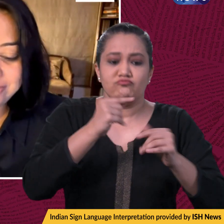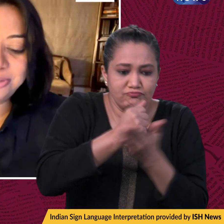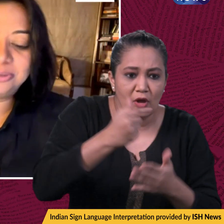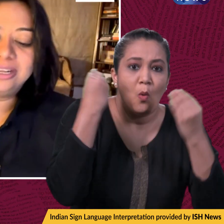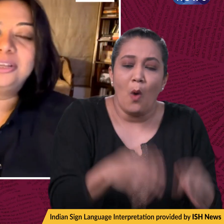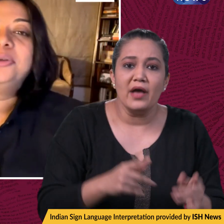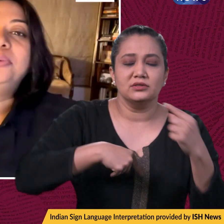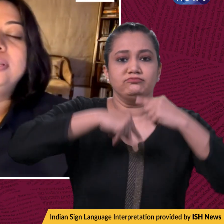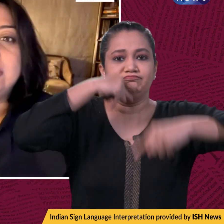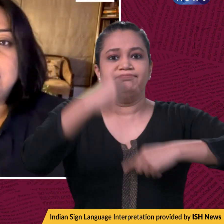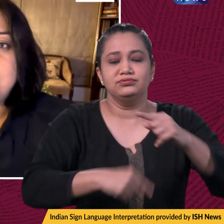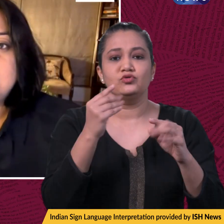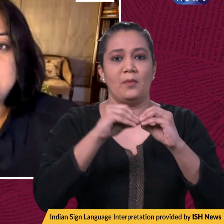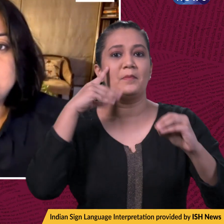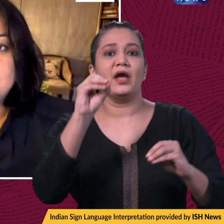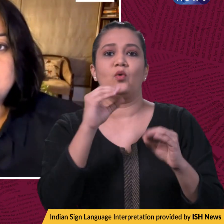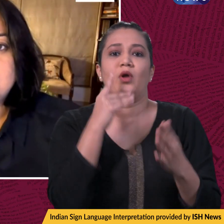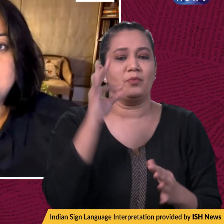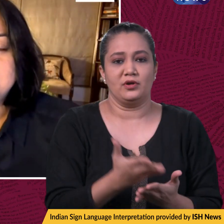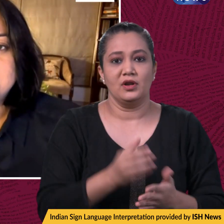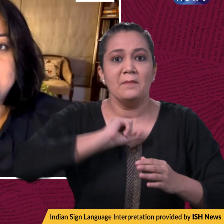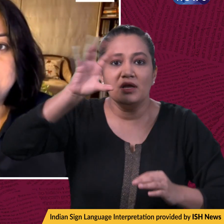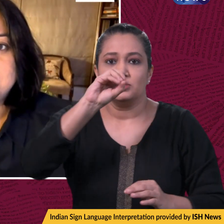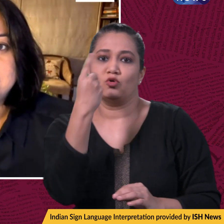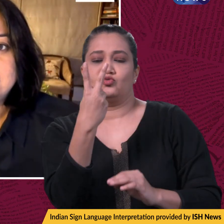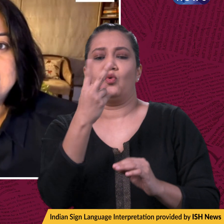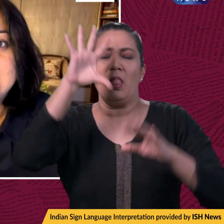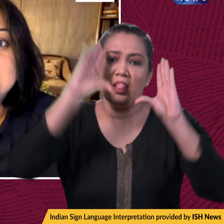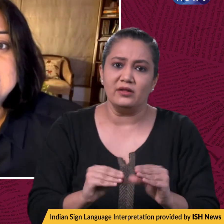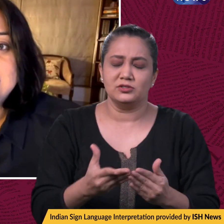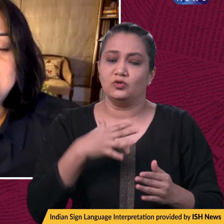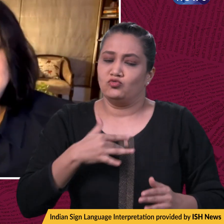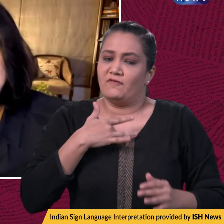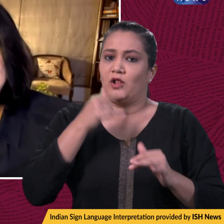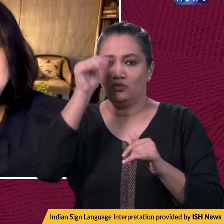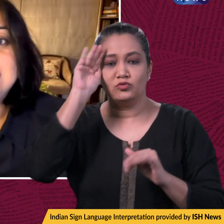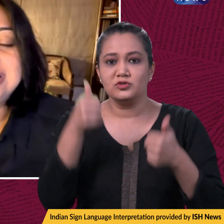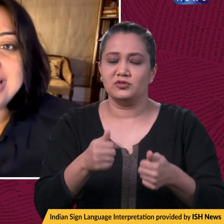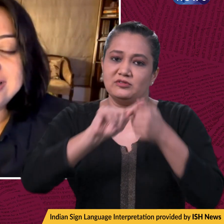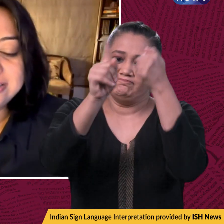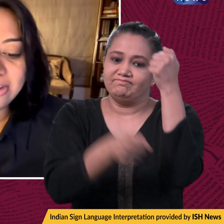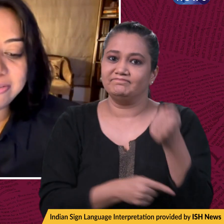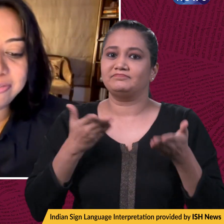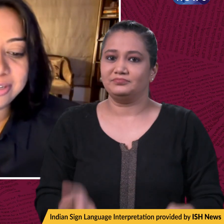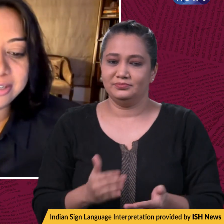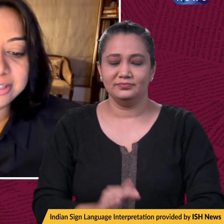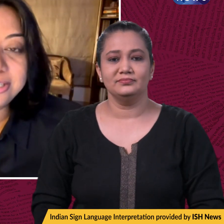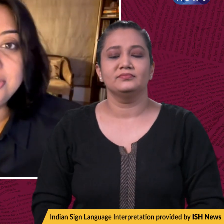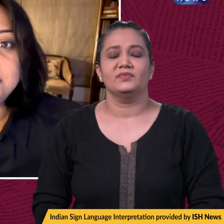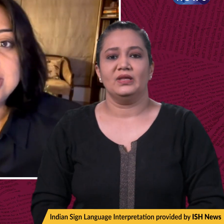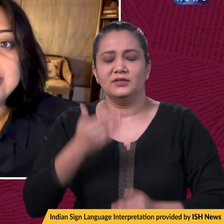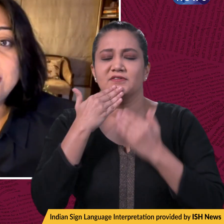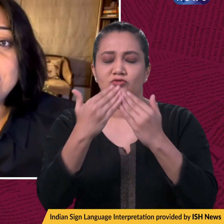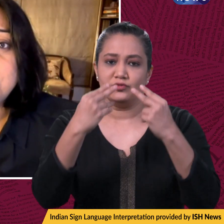as jet fuel with a far, far lower carbon footprint. That is indeed good news. That brings us to the end of